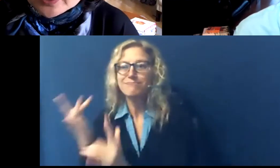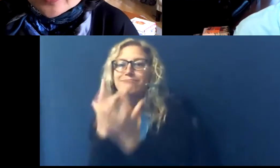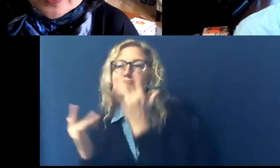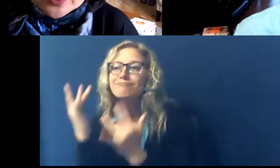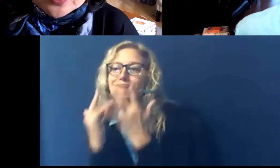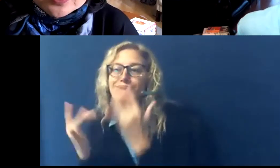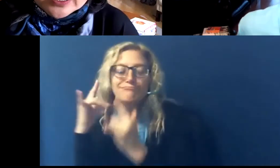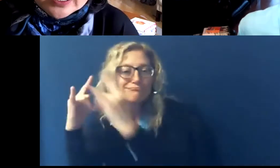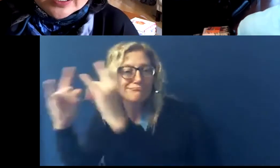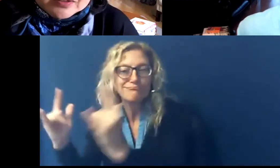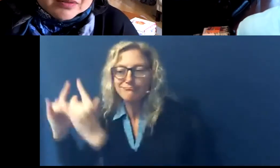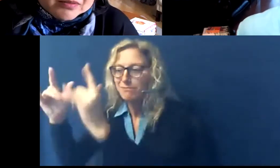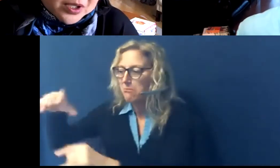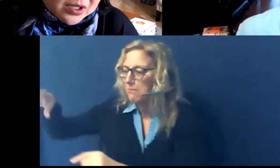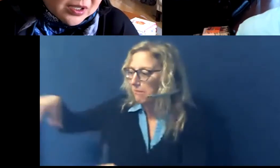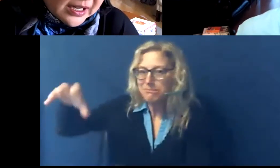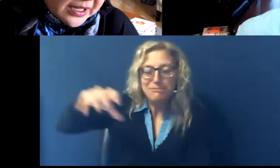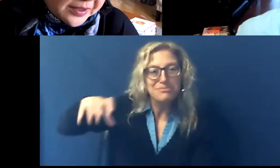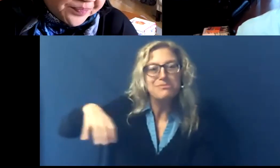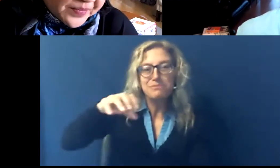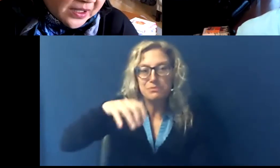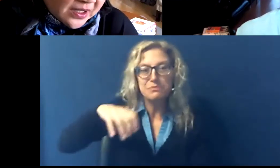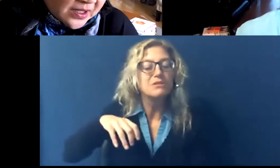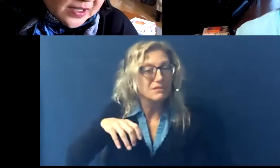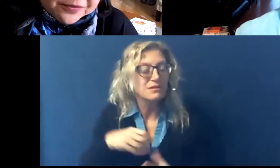And we also